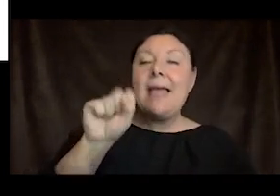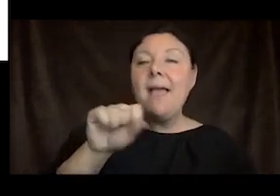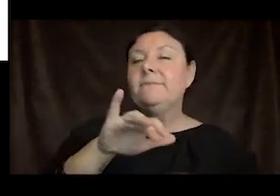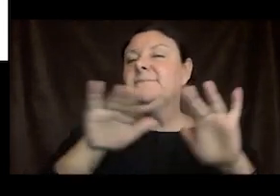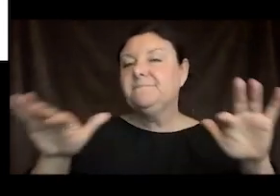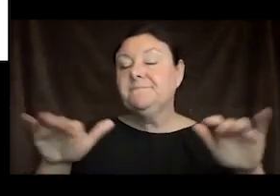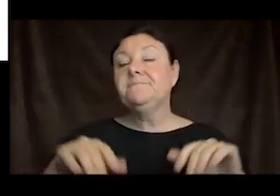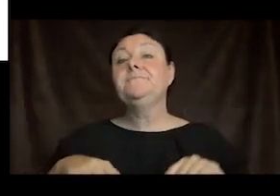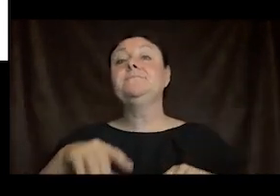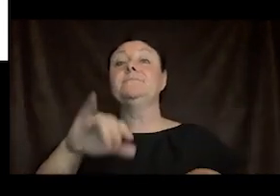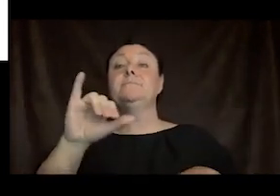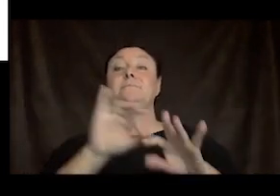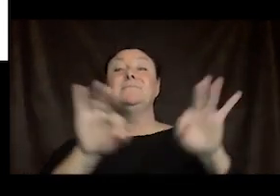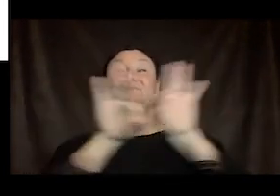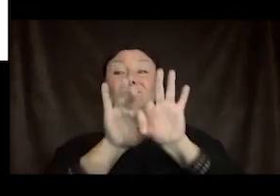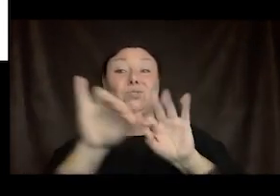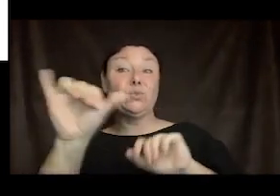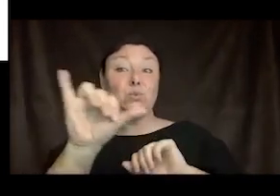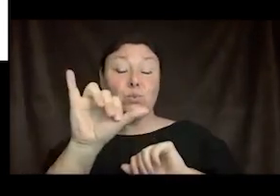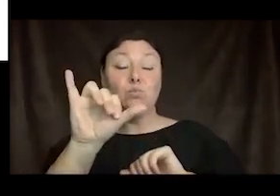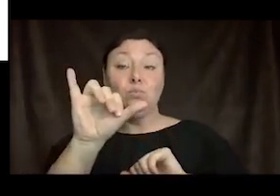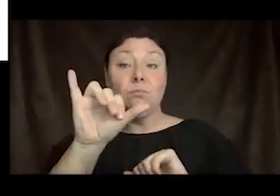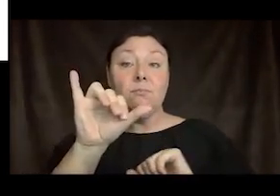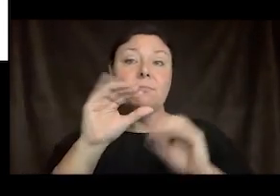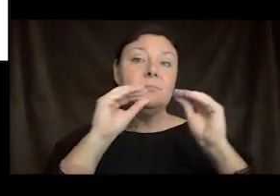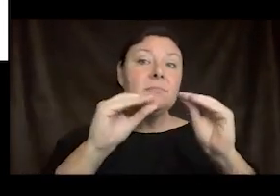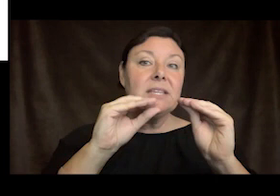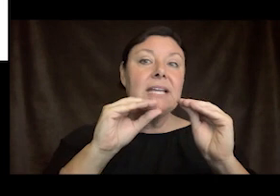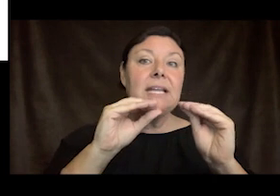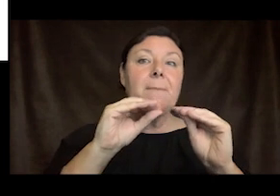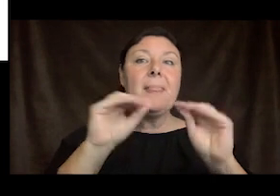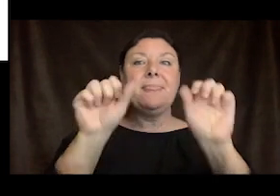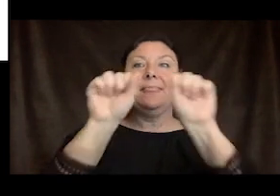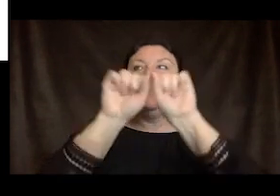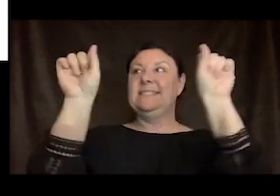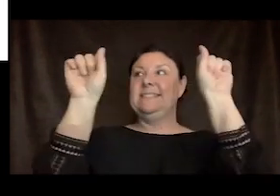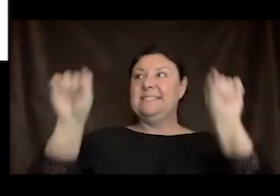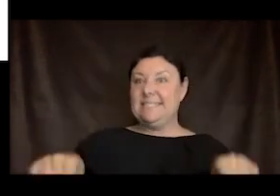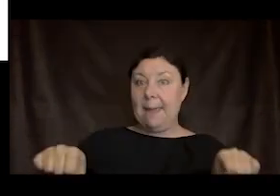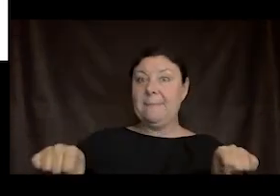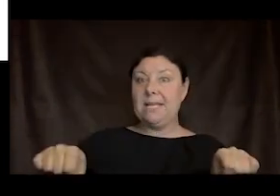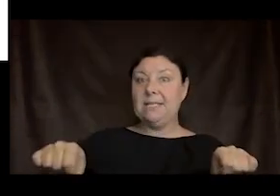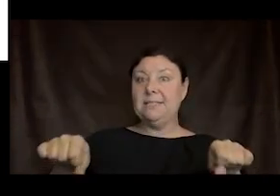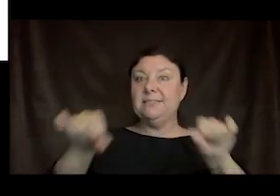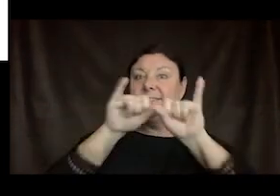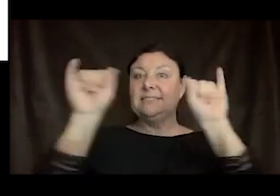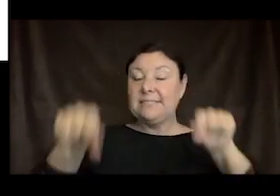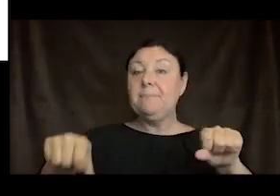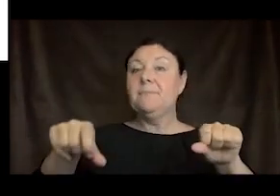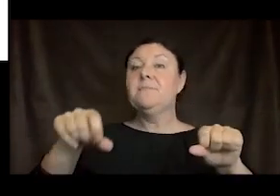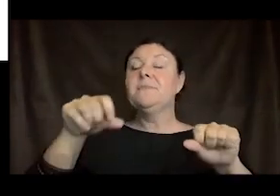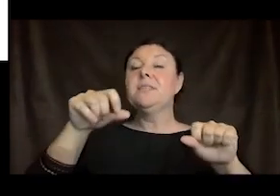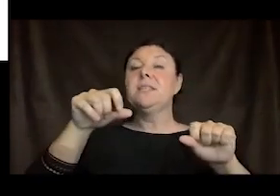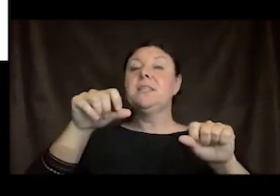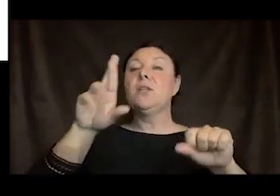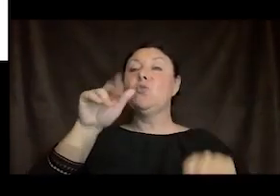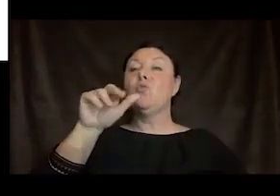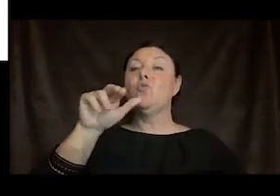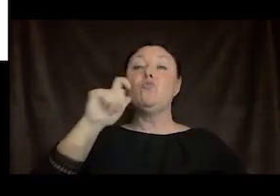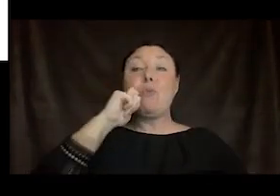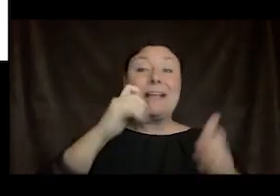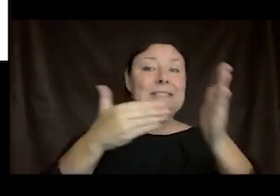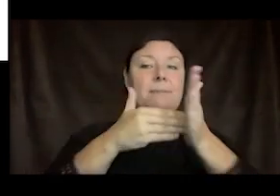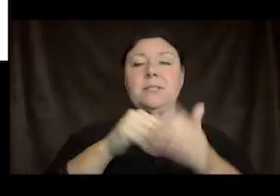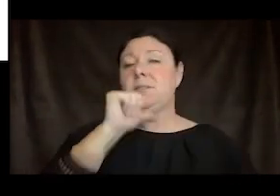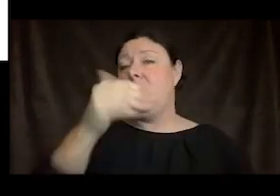but also more importantly, teaching about the ways that systemic racism is not good for any of us.